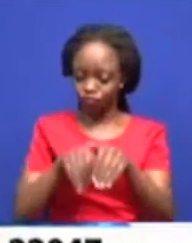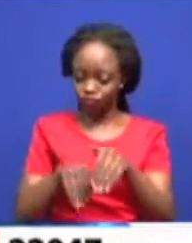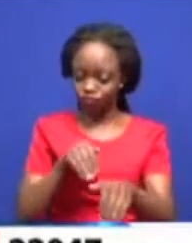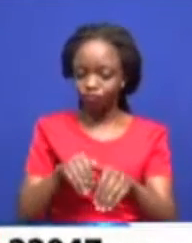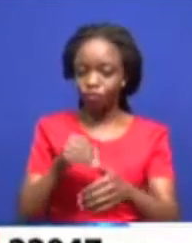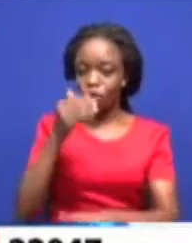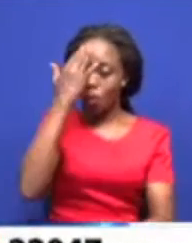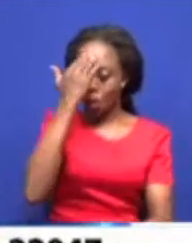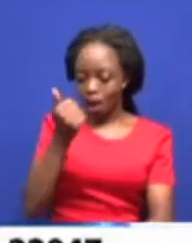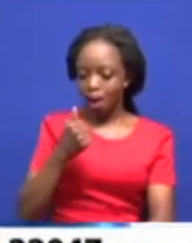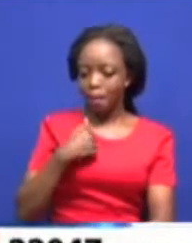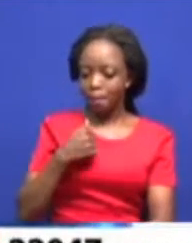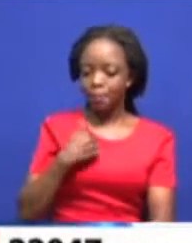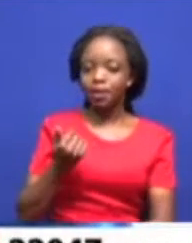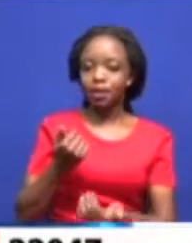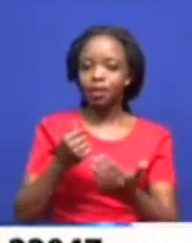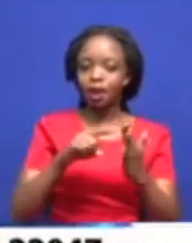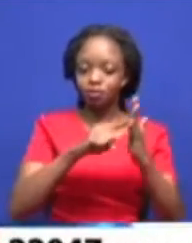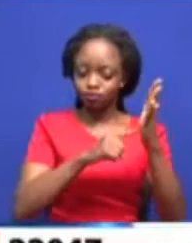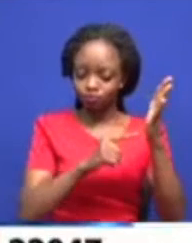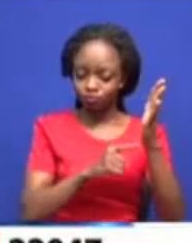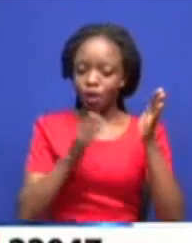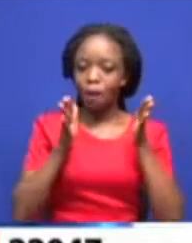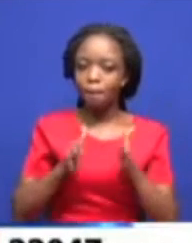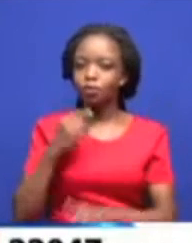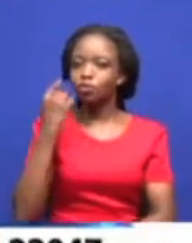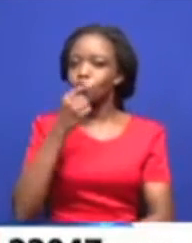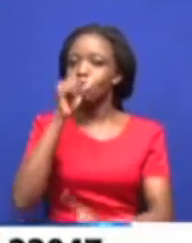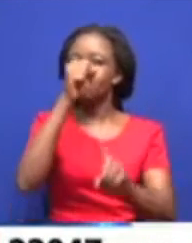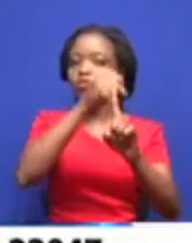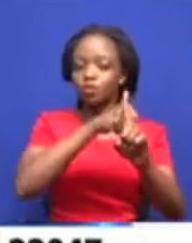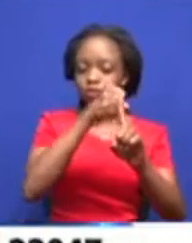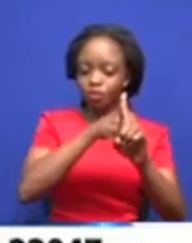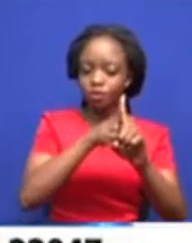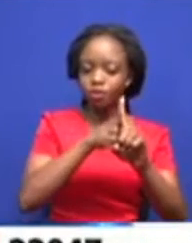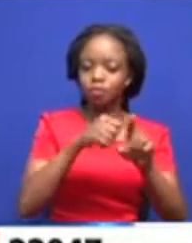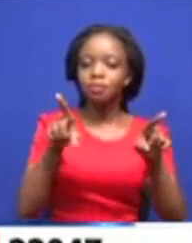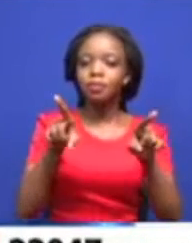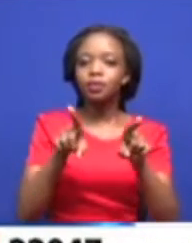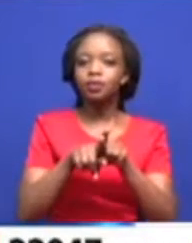was in my track record someone who advocate and